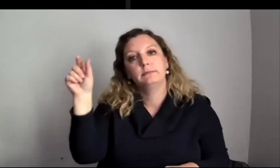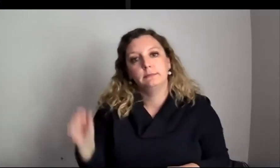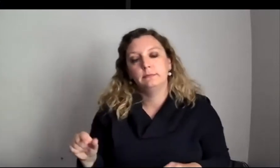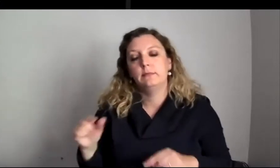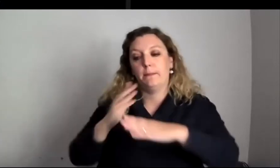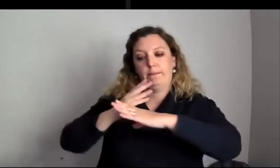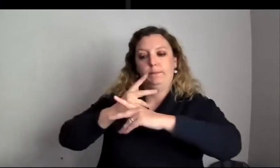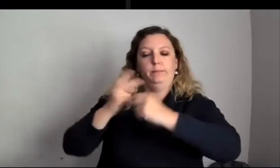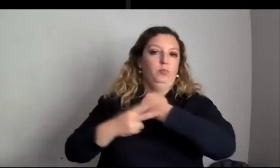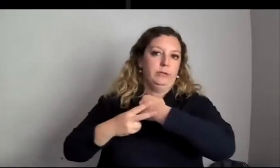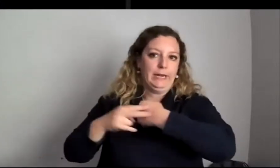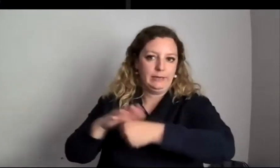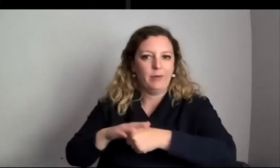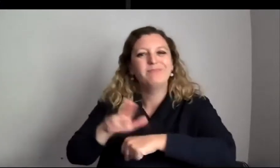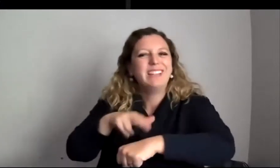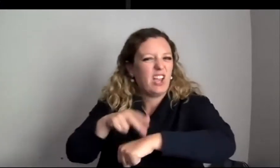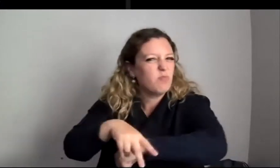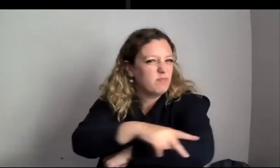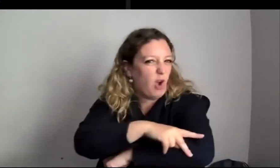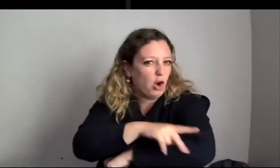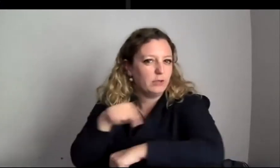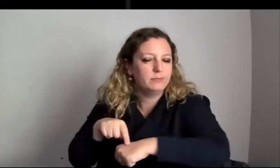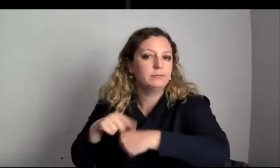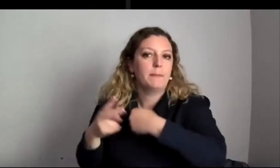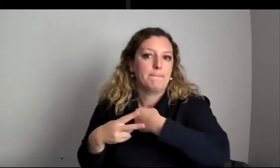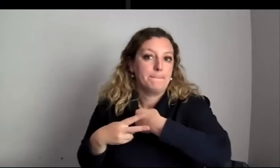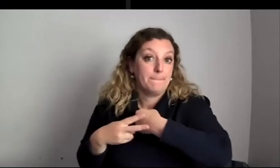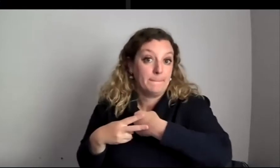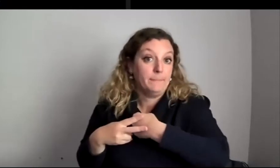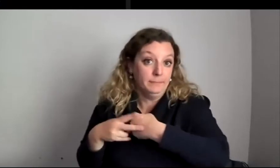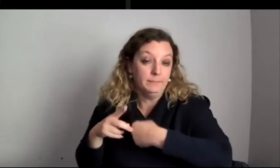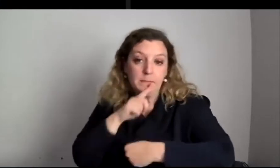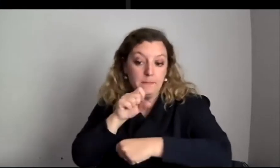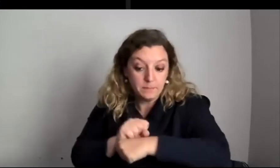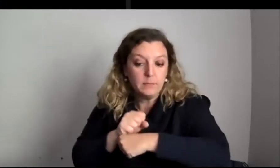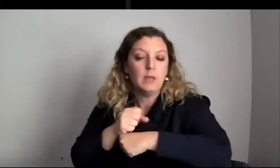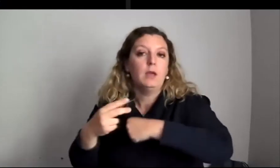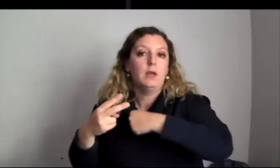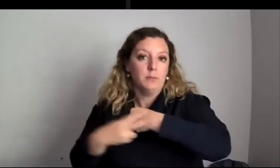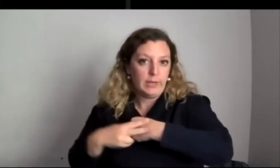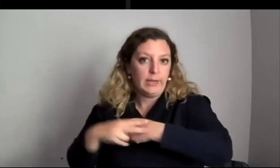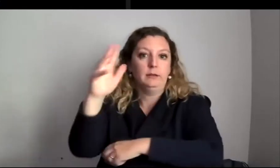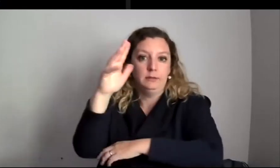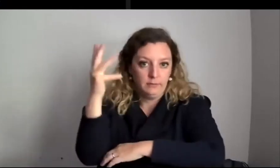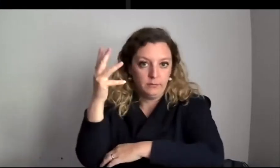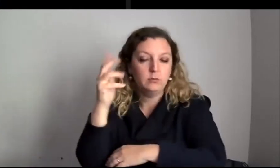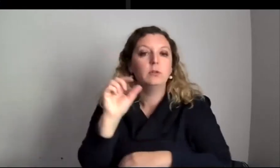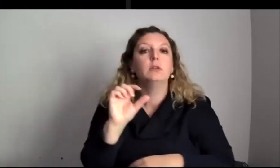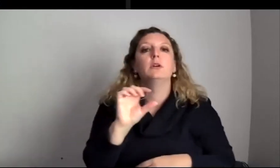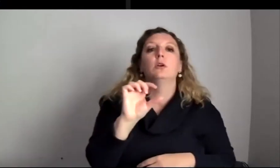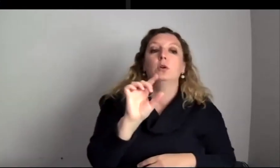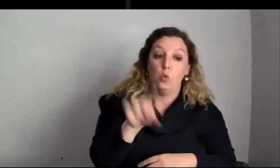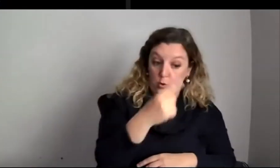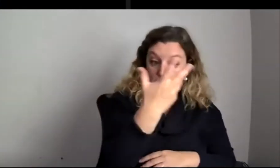protected areas, so national parks, if we assume those protected areas actually protect forest, and that only forests outside